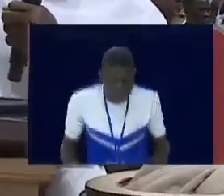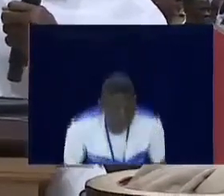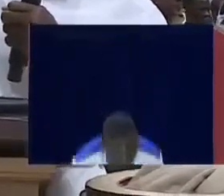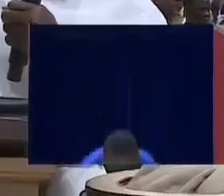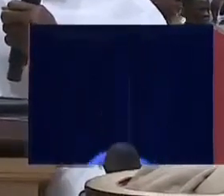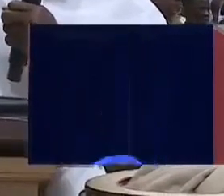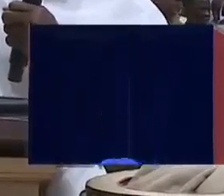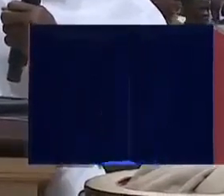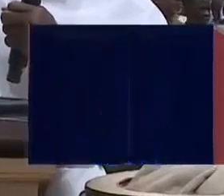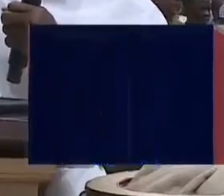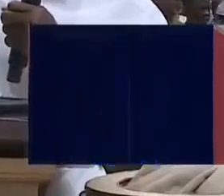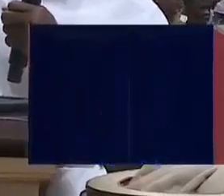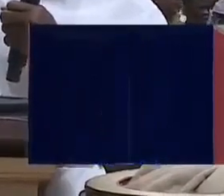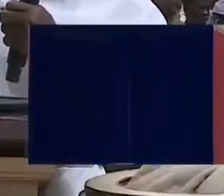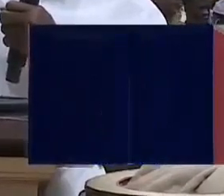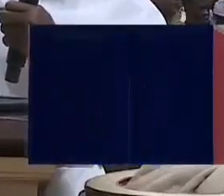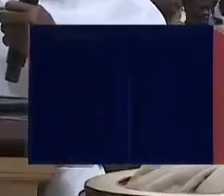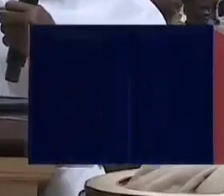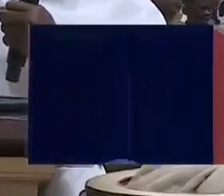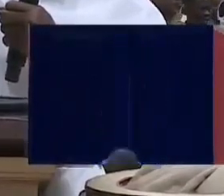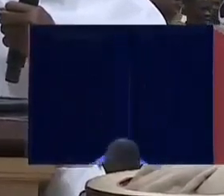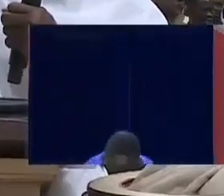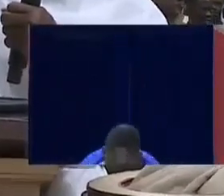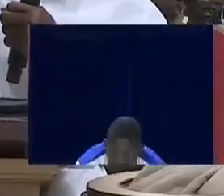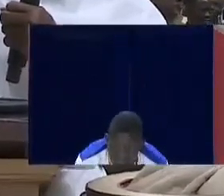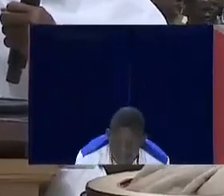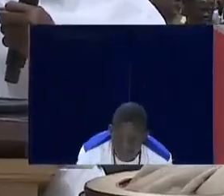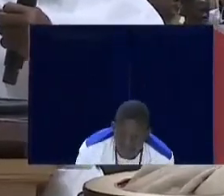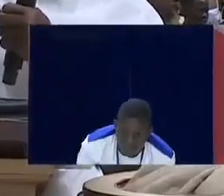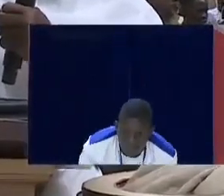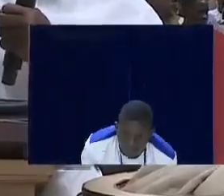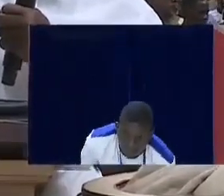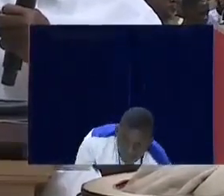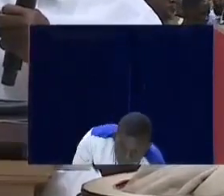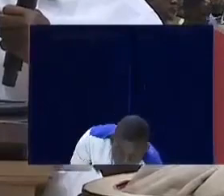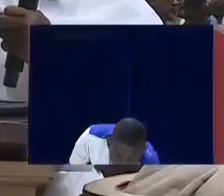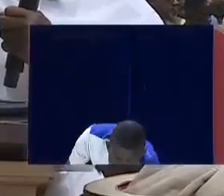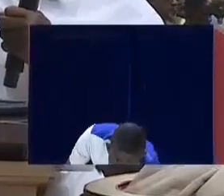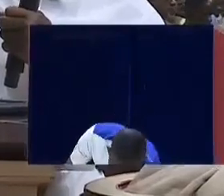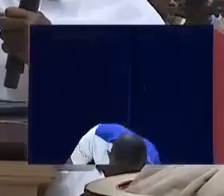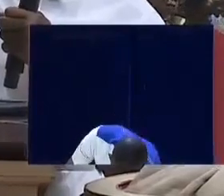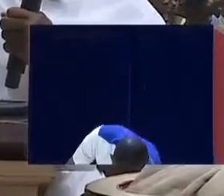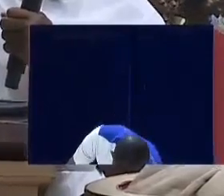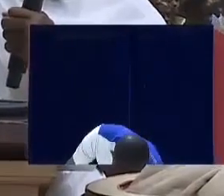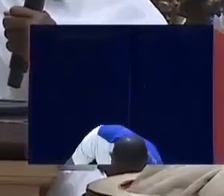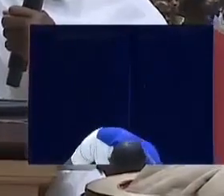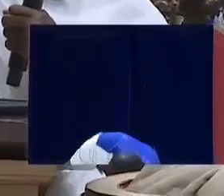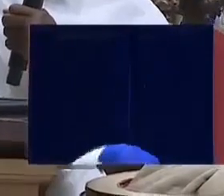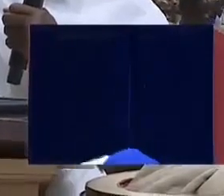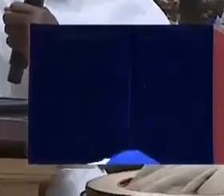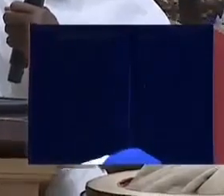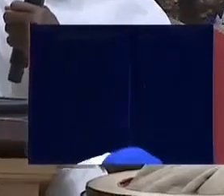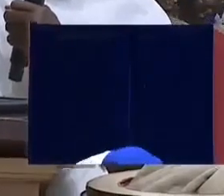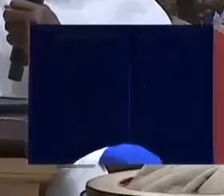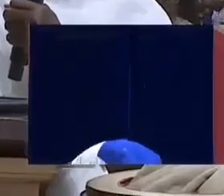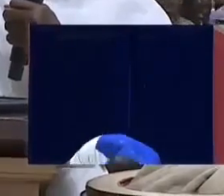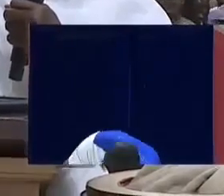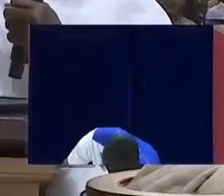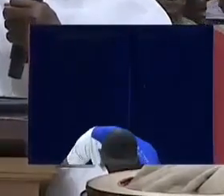And please, for God's sake, don't joke with what you are about to pick from the ground.